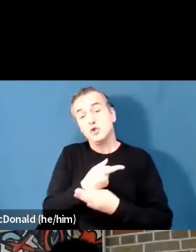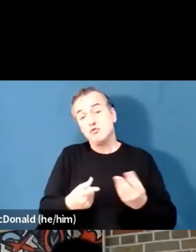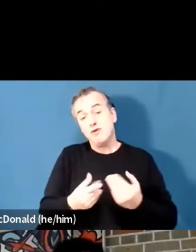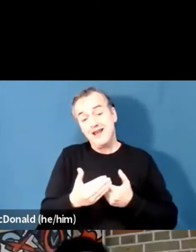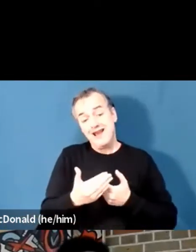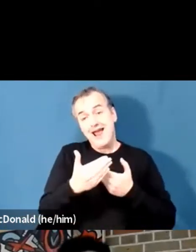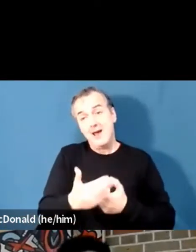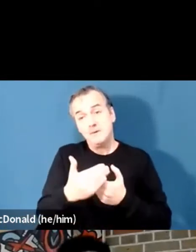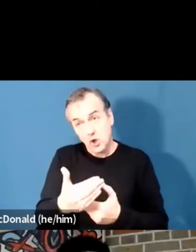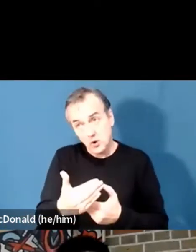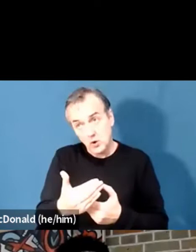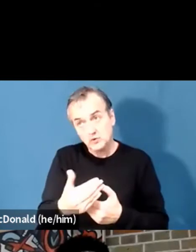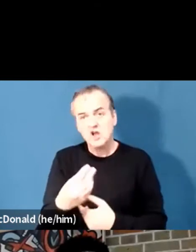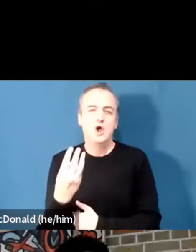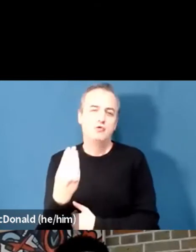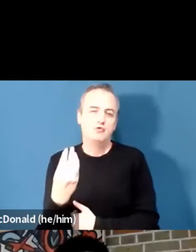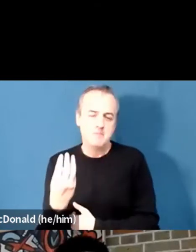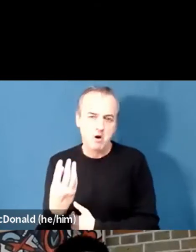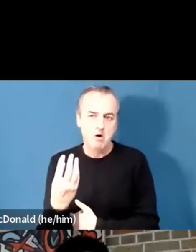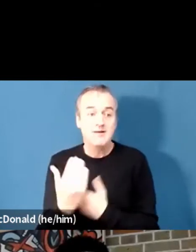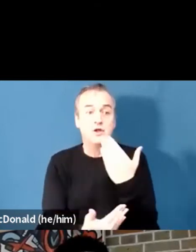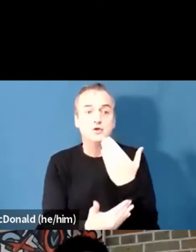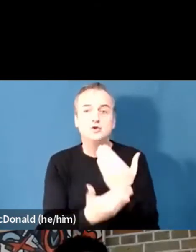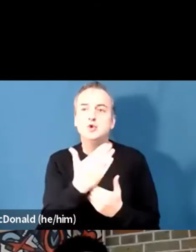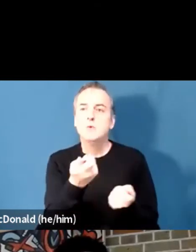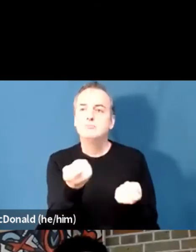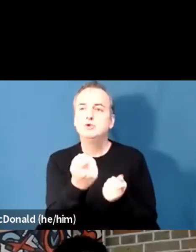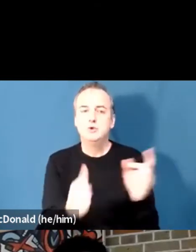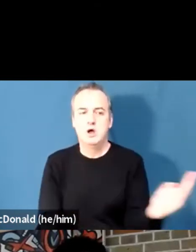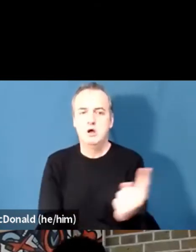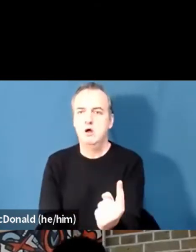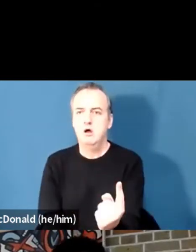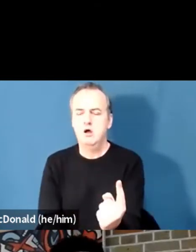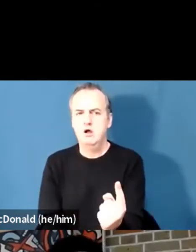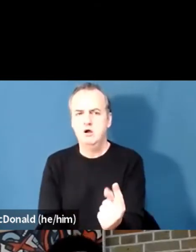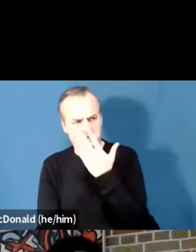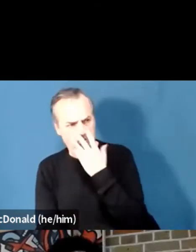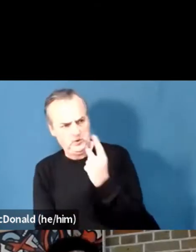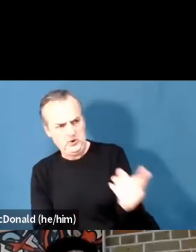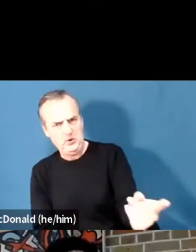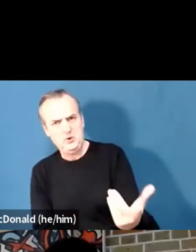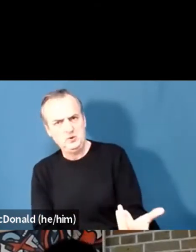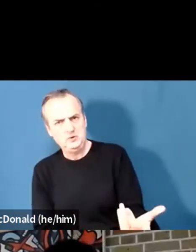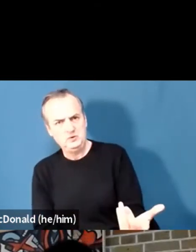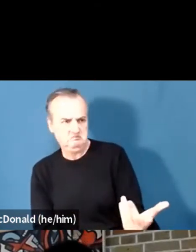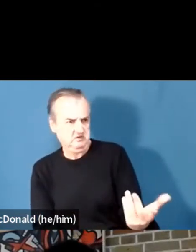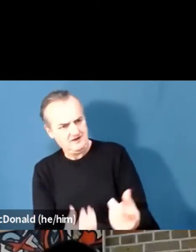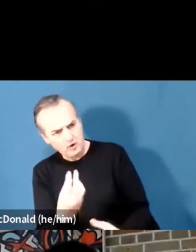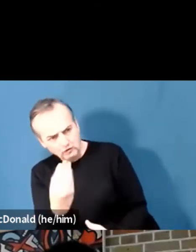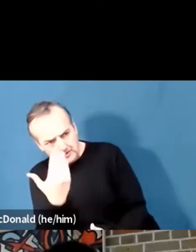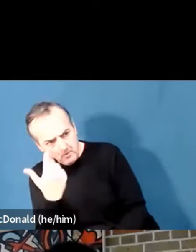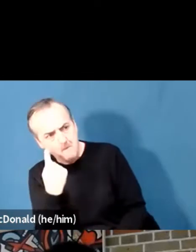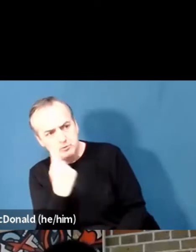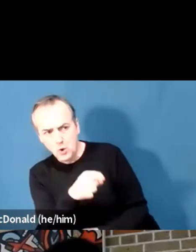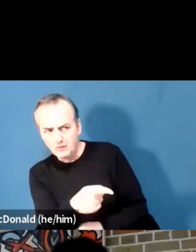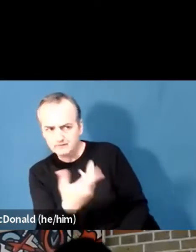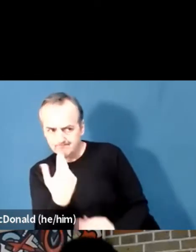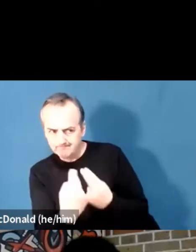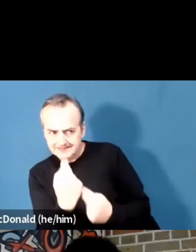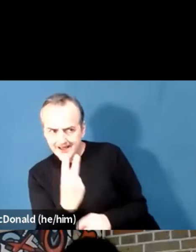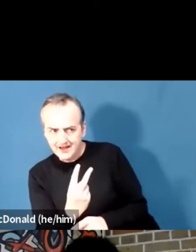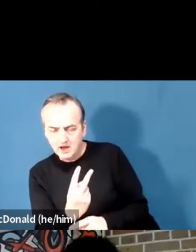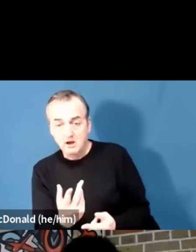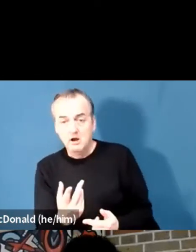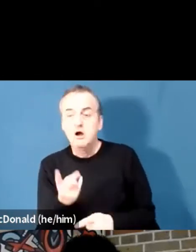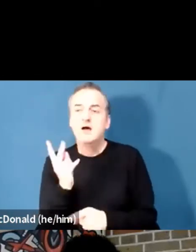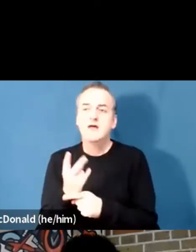they offered me 3 more. Then a new producer took over and said, well, I don't really know you, so you have to do 3 more. And then